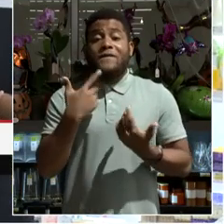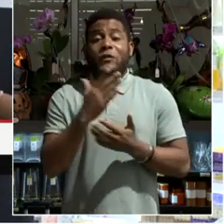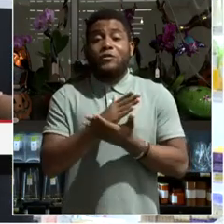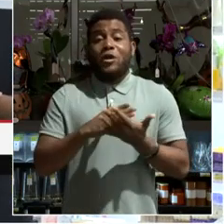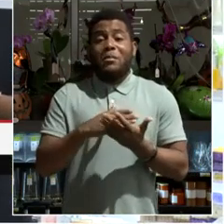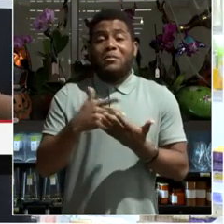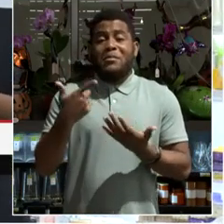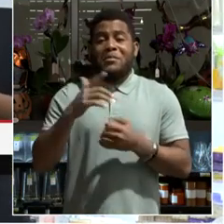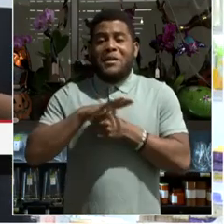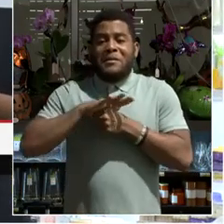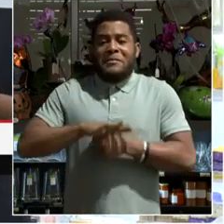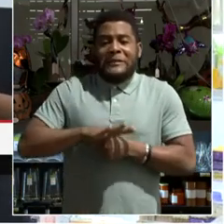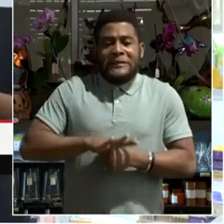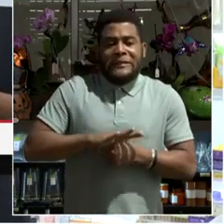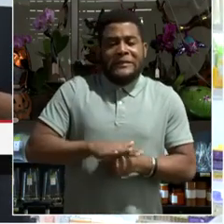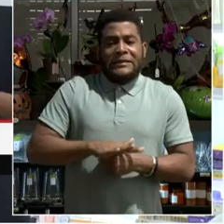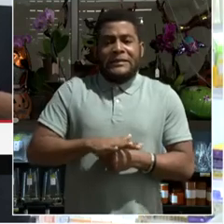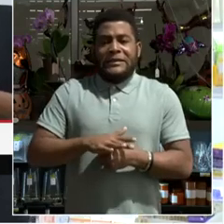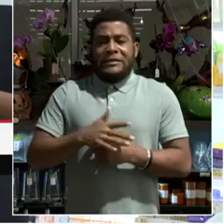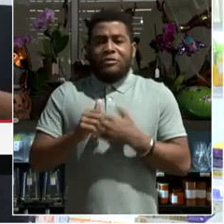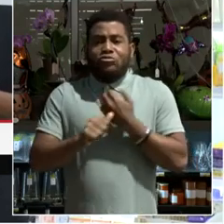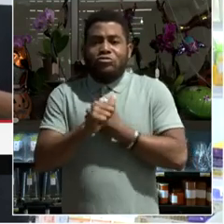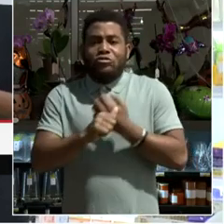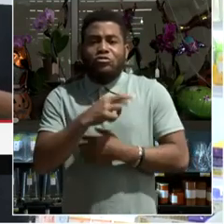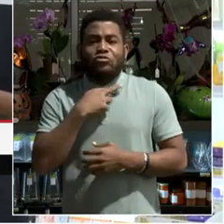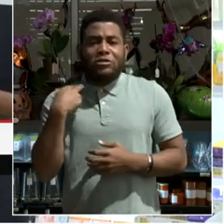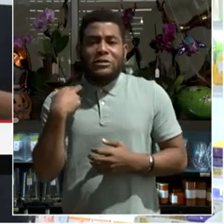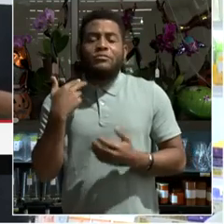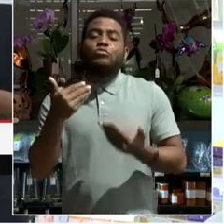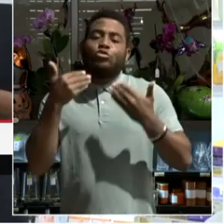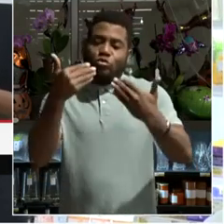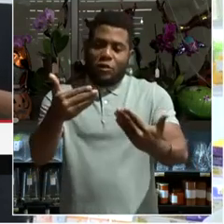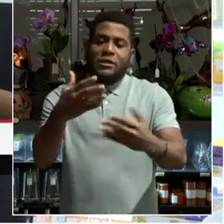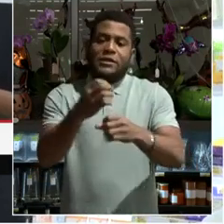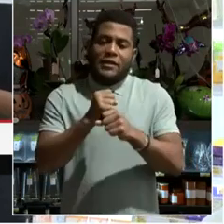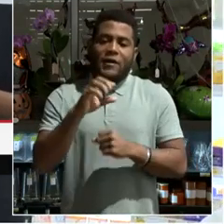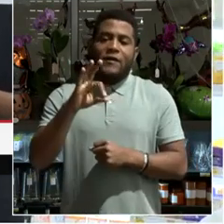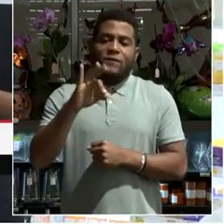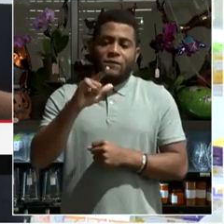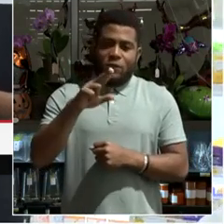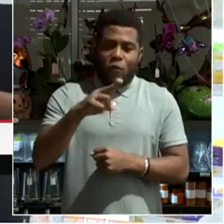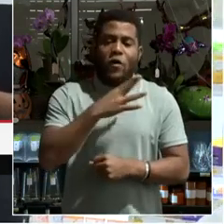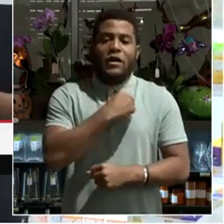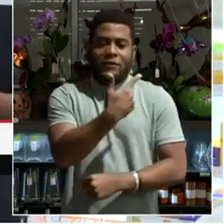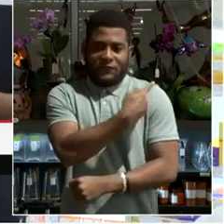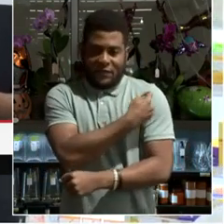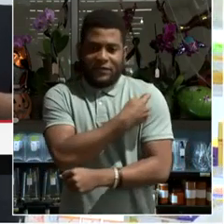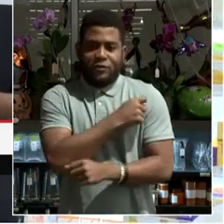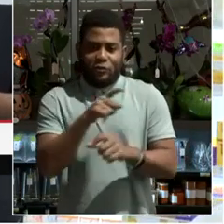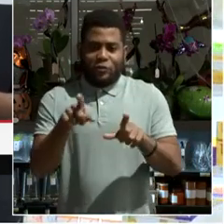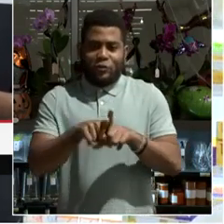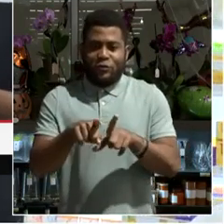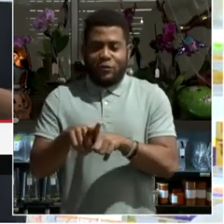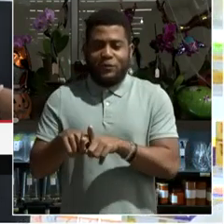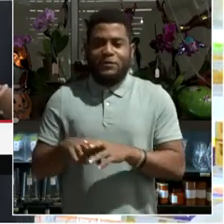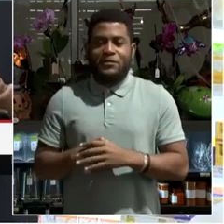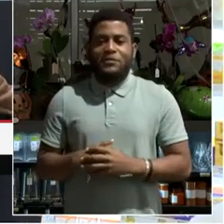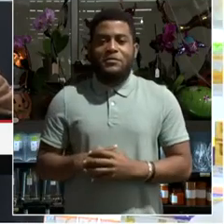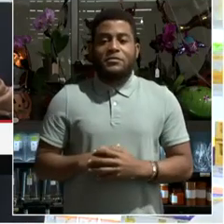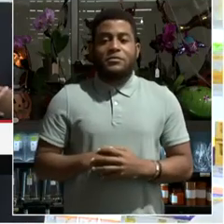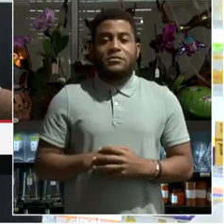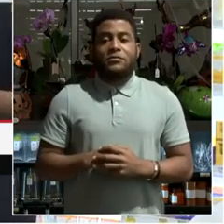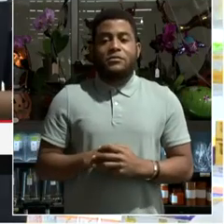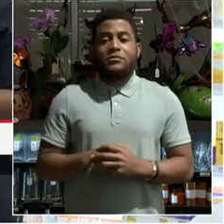of the Moderna or Pfizer vaccine, and you can get your flu vaccine in combination with that as well. So don't miss the chance to